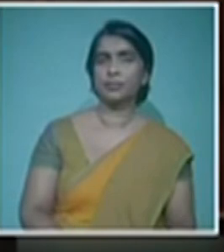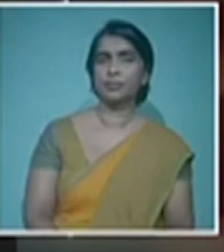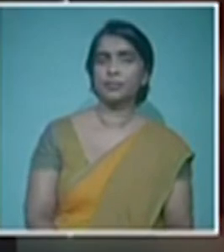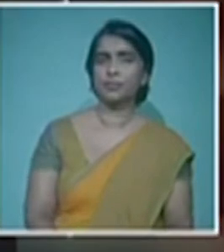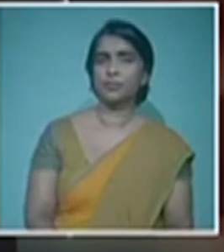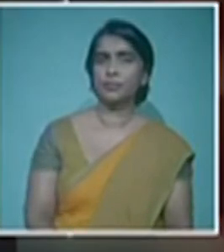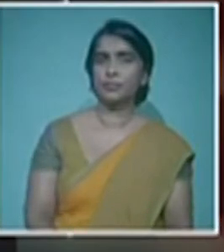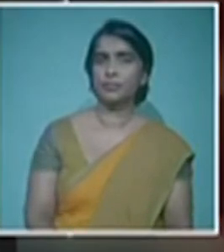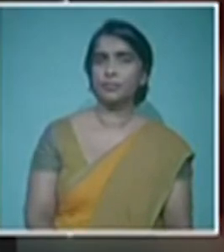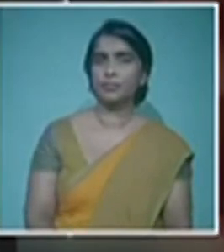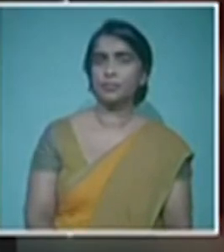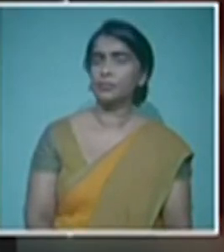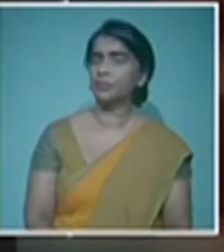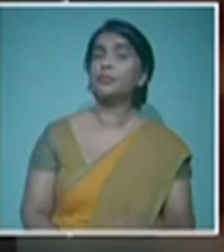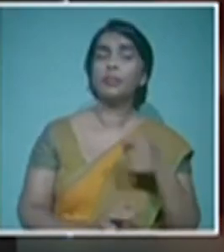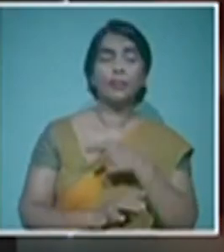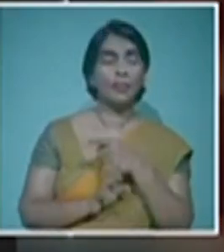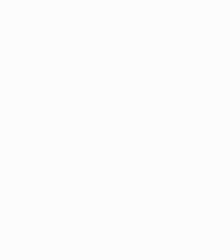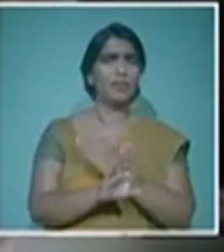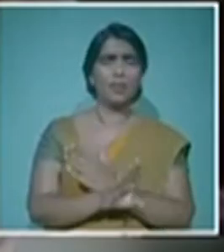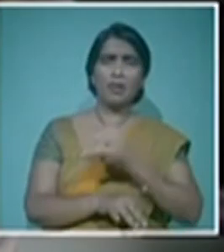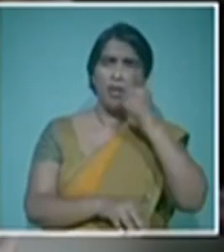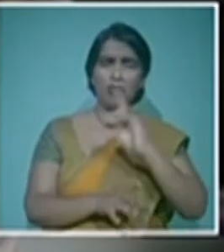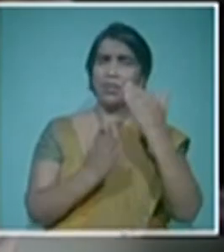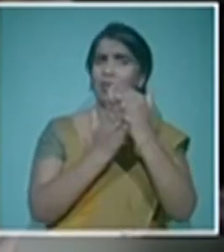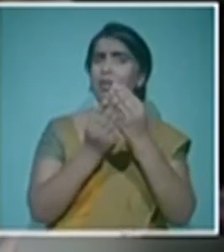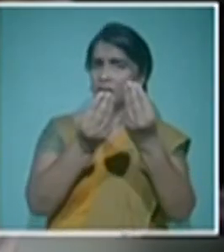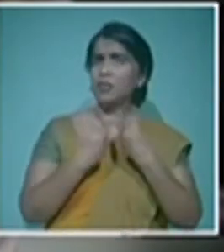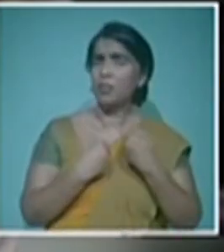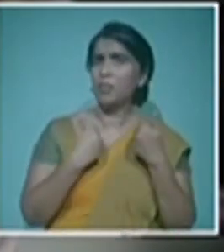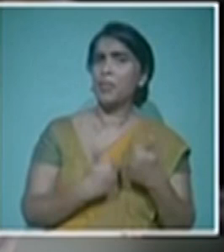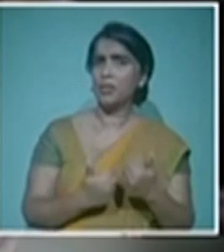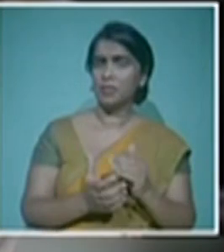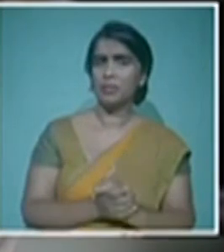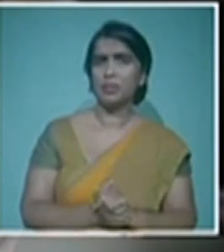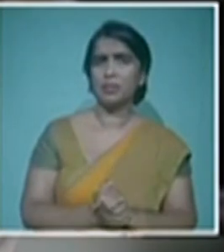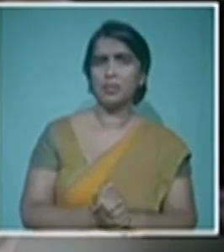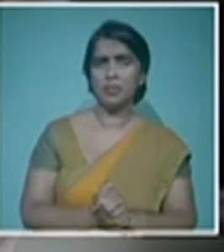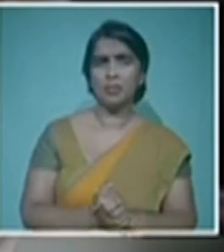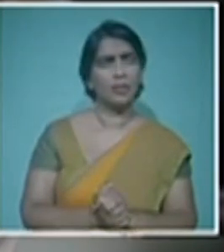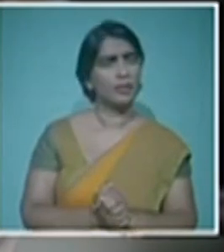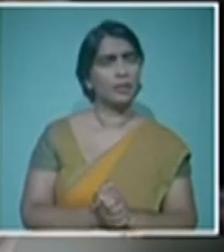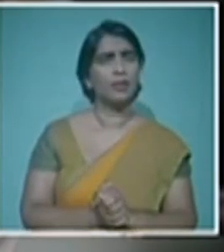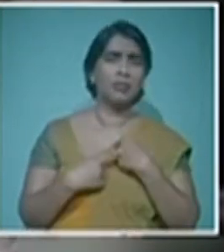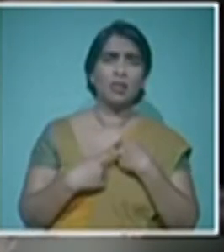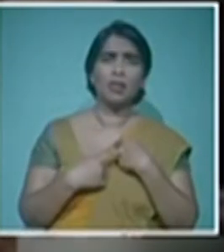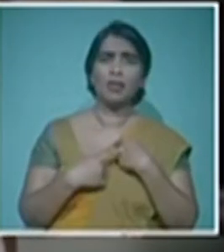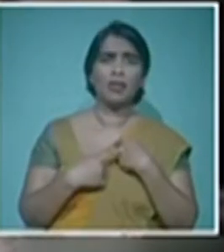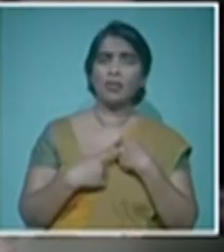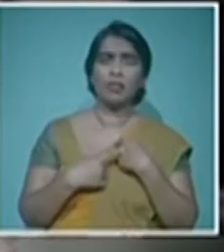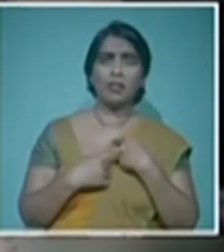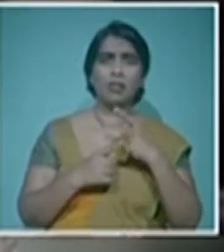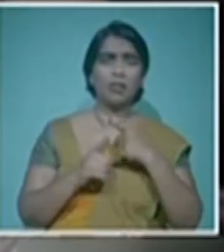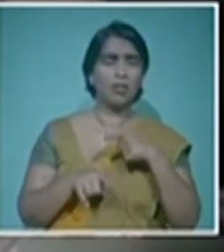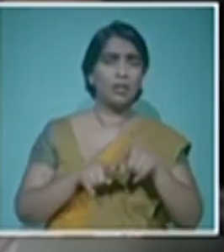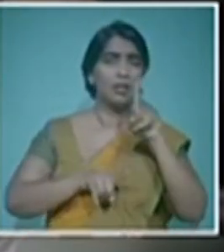If the agreement is stable before the budget, it will be very helpful. IMF says don't release it till we finish this round of negotiations. Don't worry,